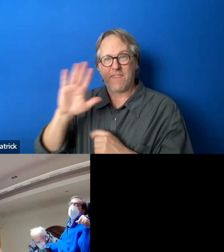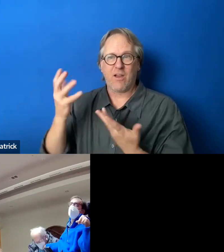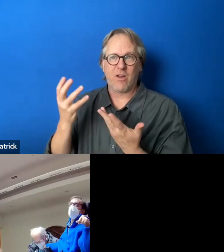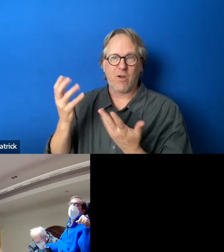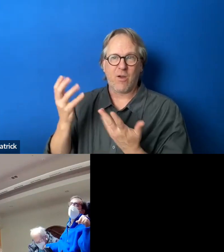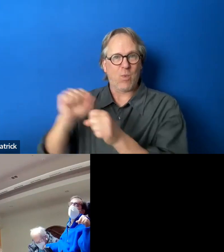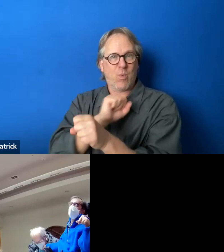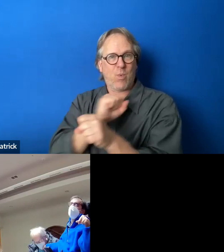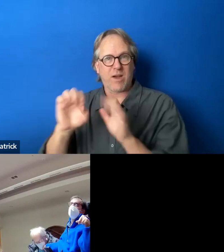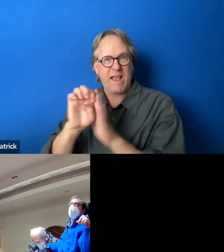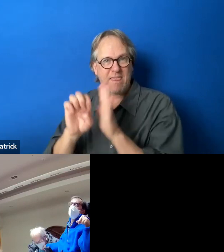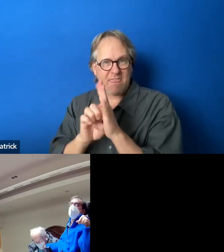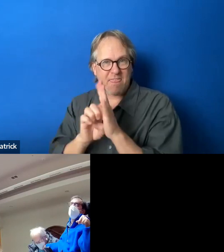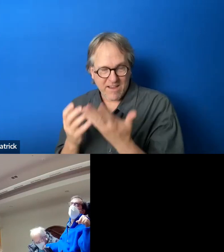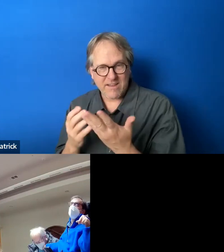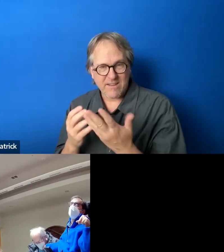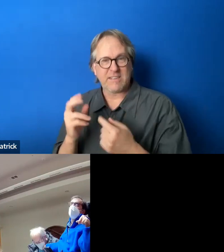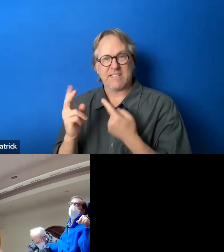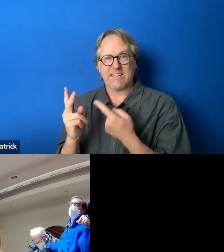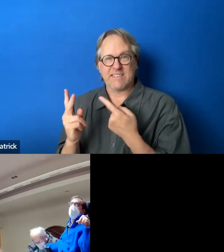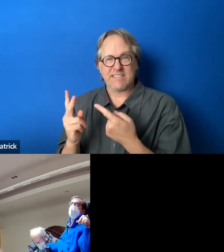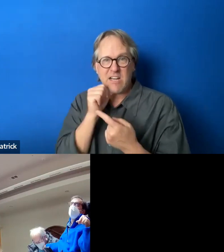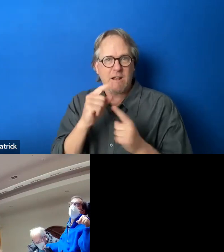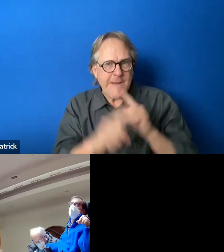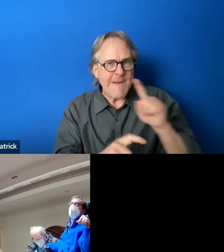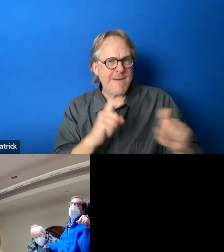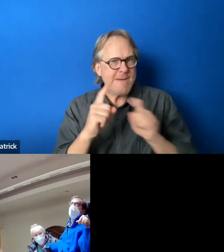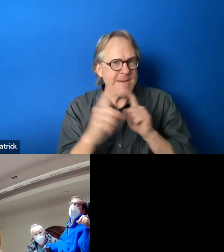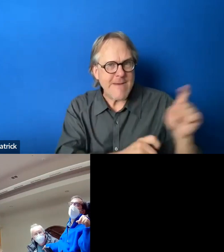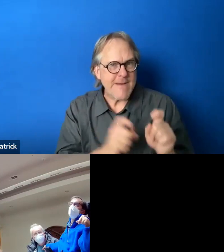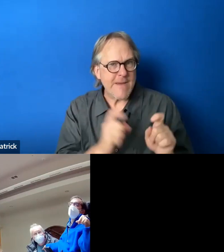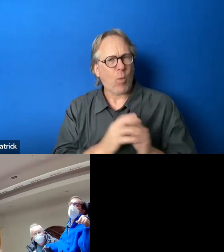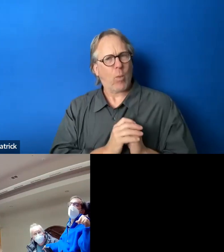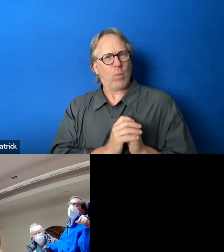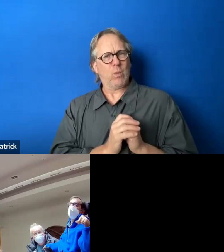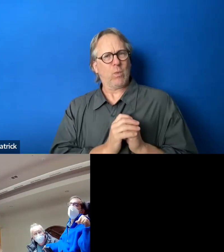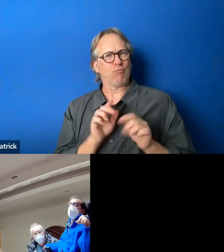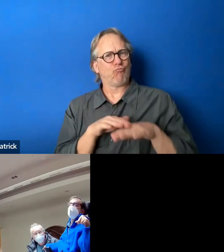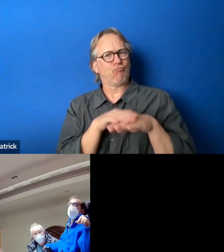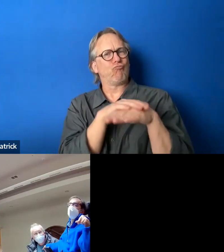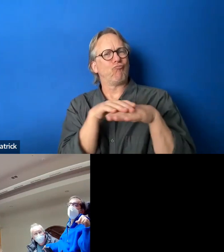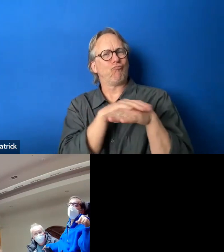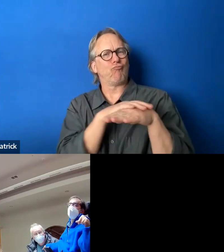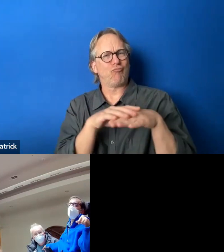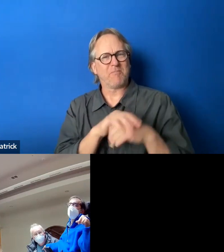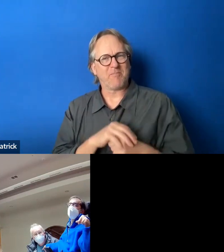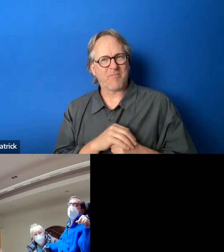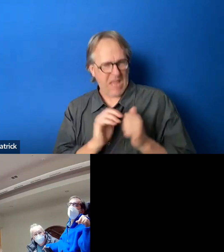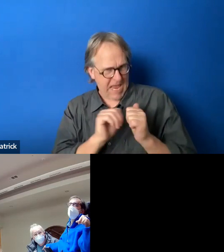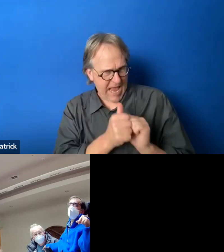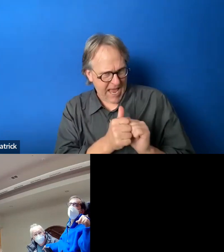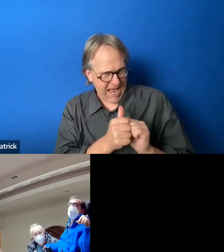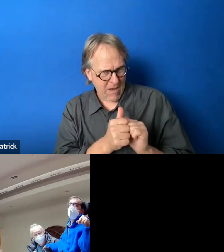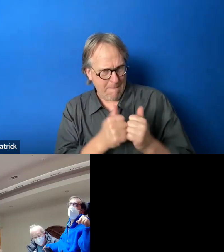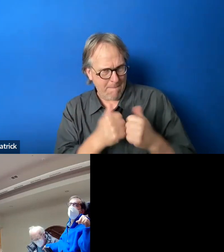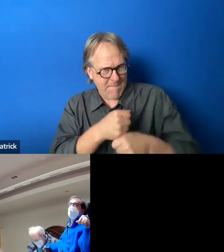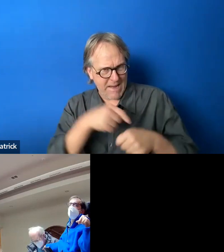work is to not ask a lot of questions beyond, you know, how can we make this more